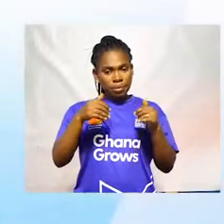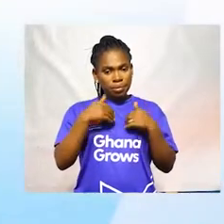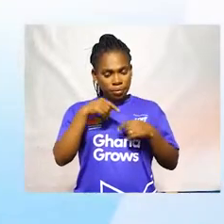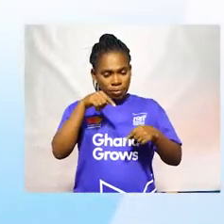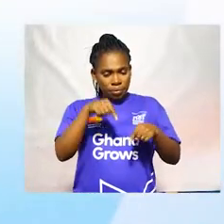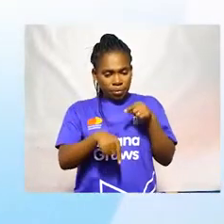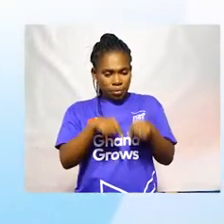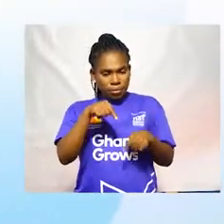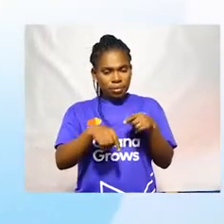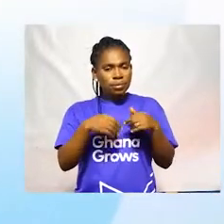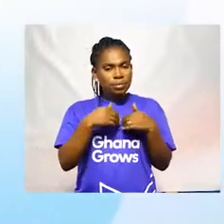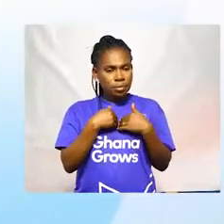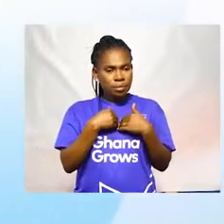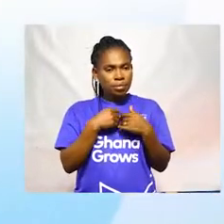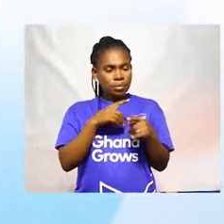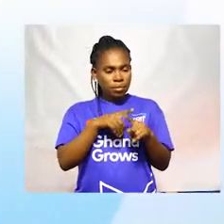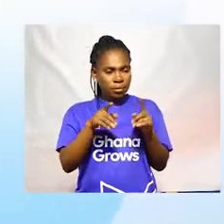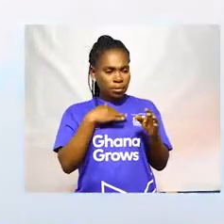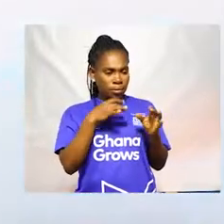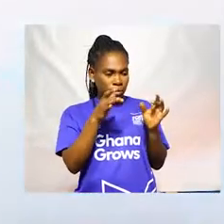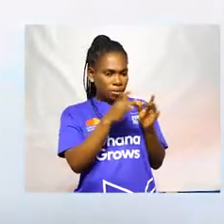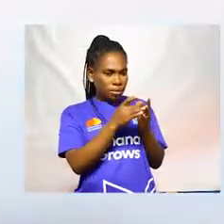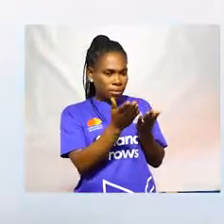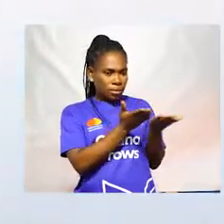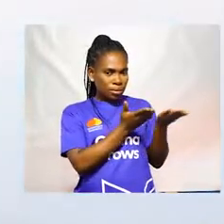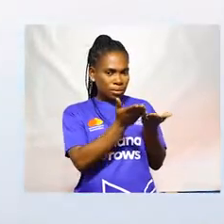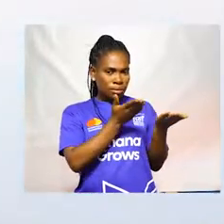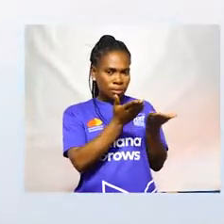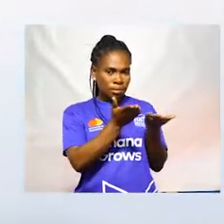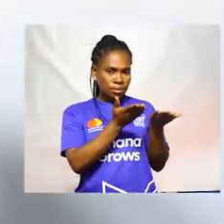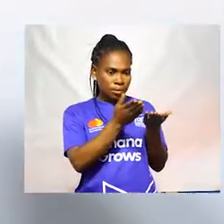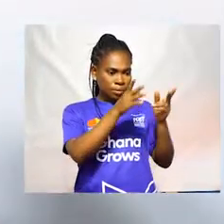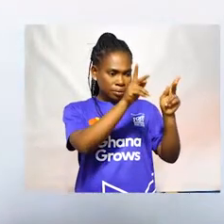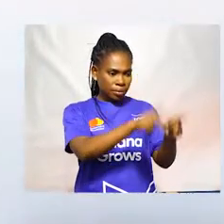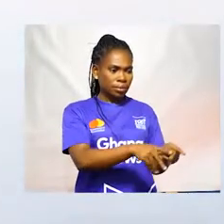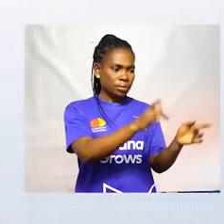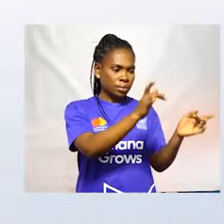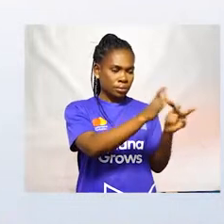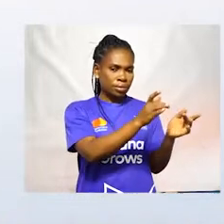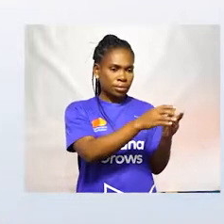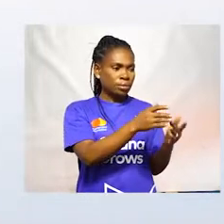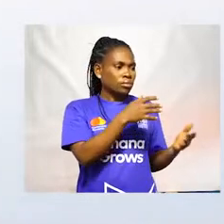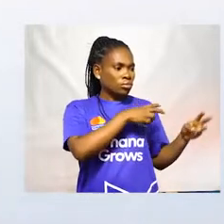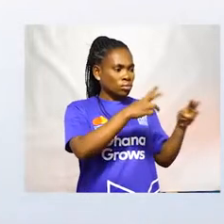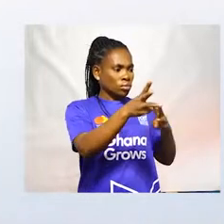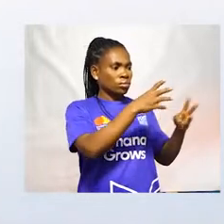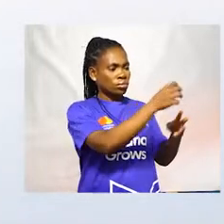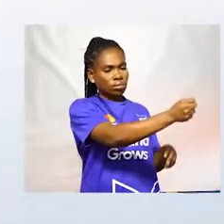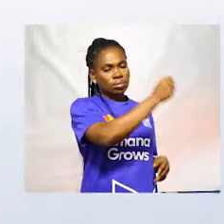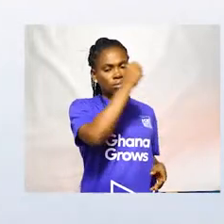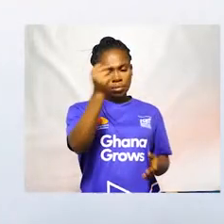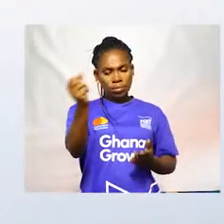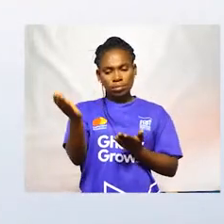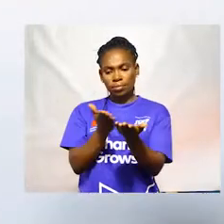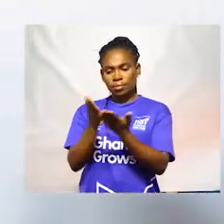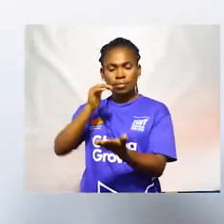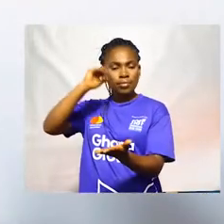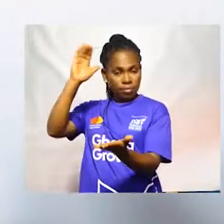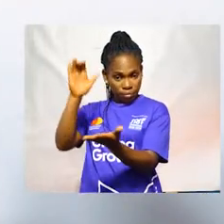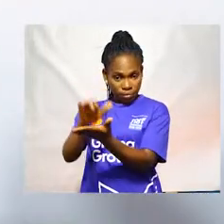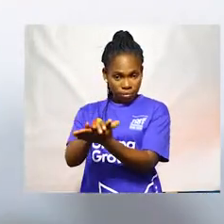First, the little girl, a slave girl that they had gone to war and brought home, was serving his wife.